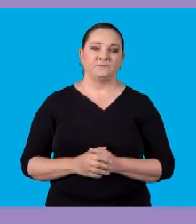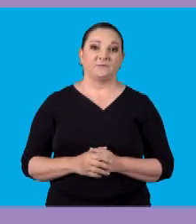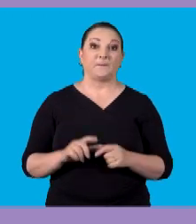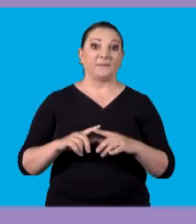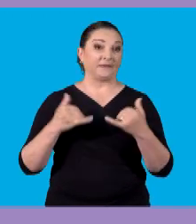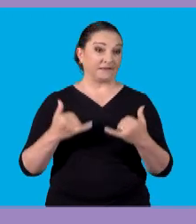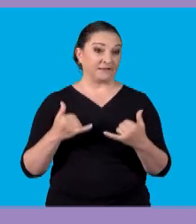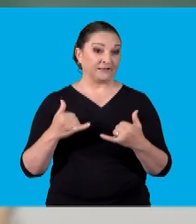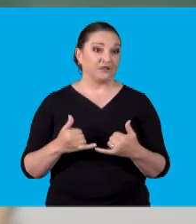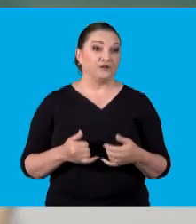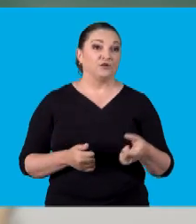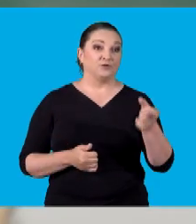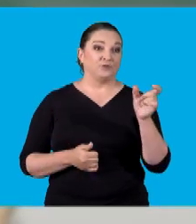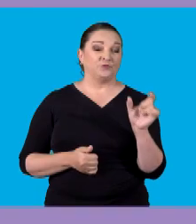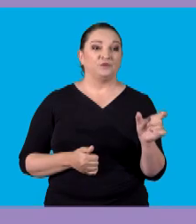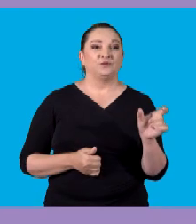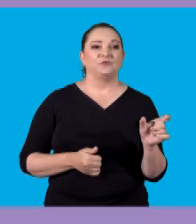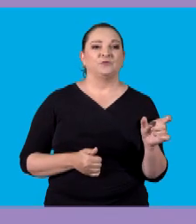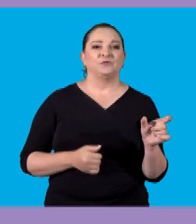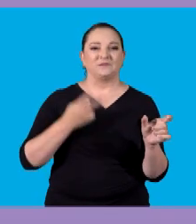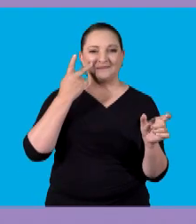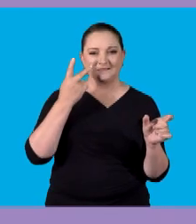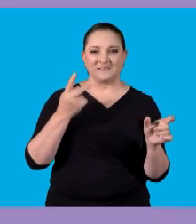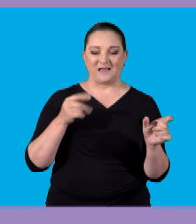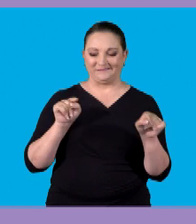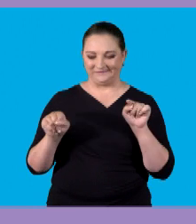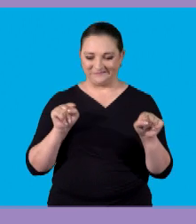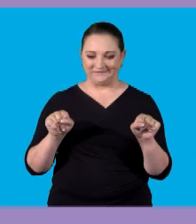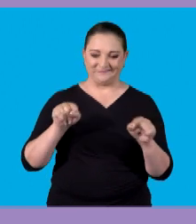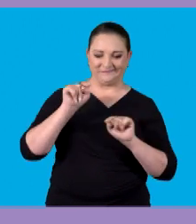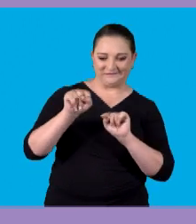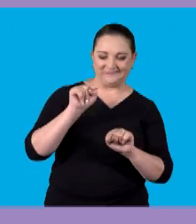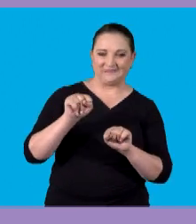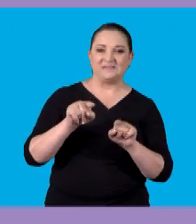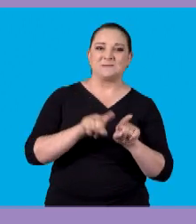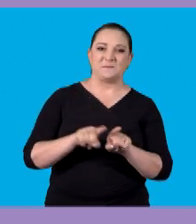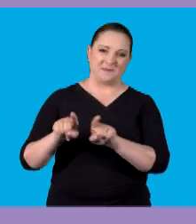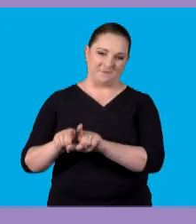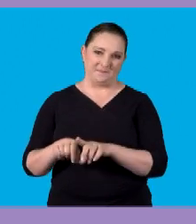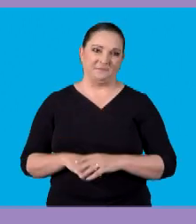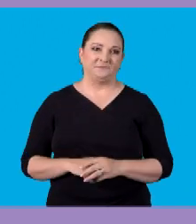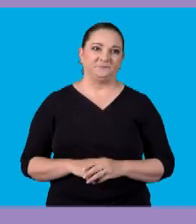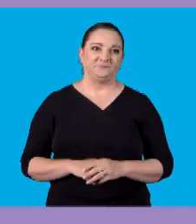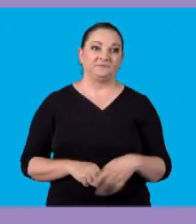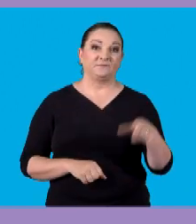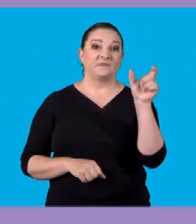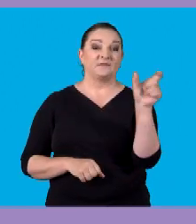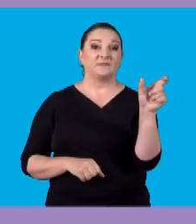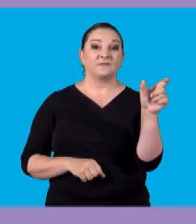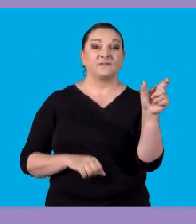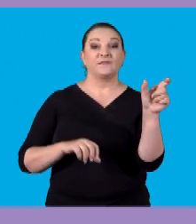at parallelogram. This is a quadrilateral with 2 pairs of opposite sides that are